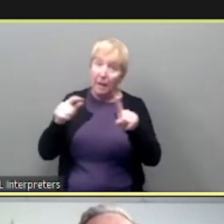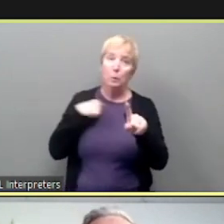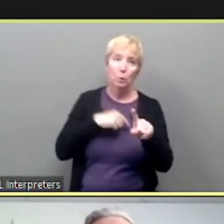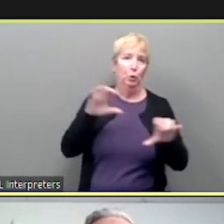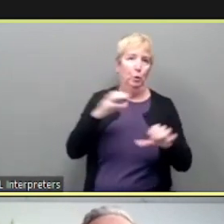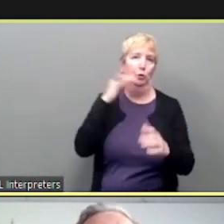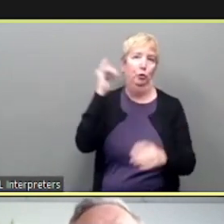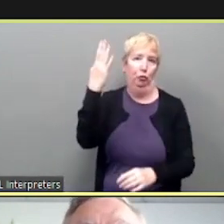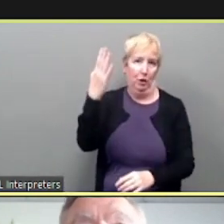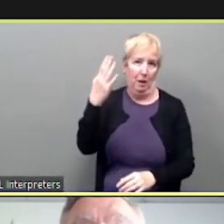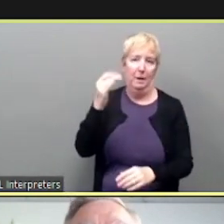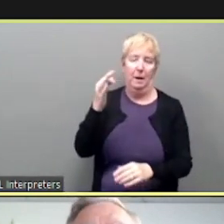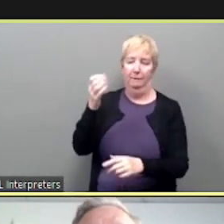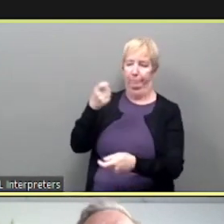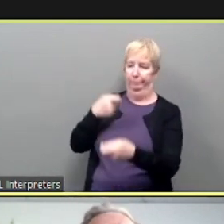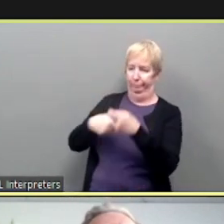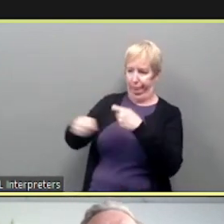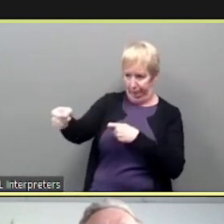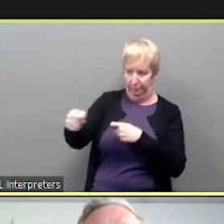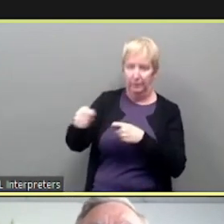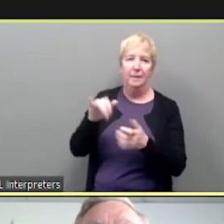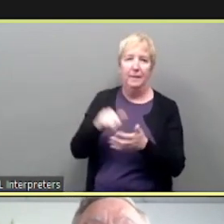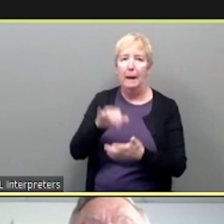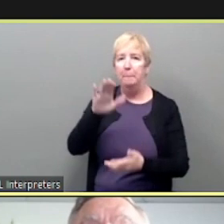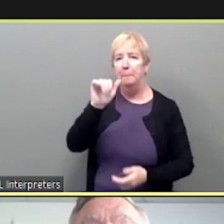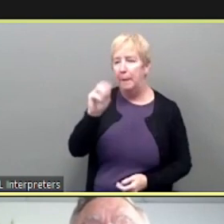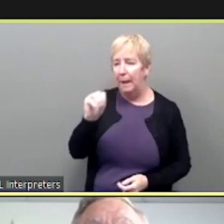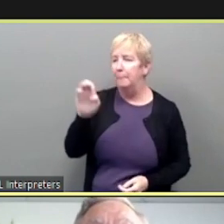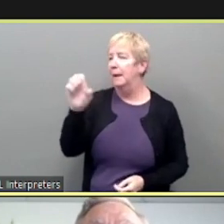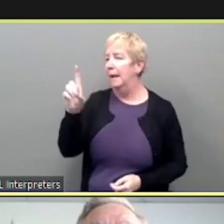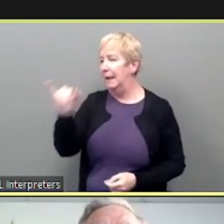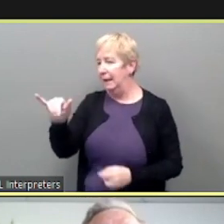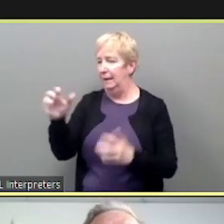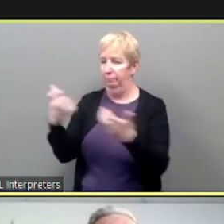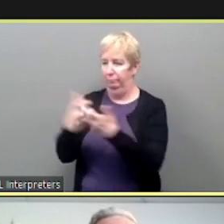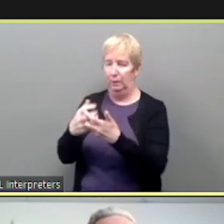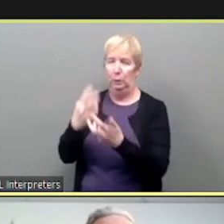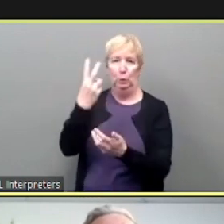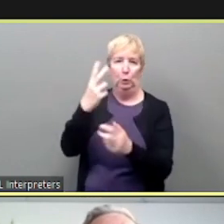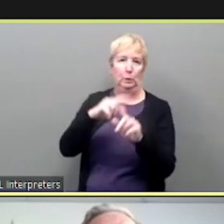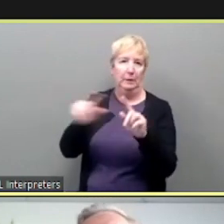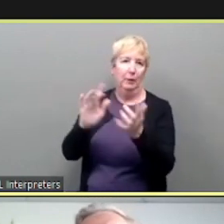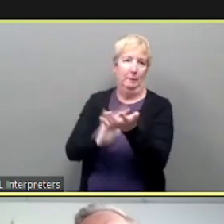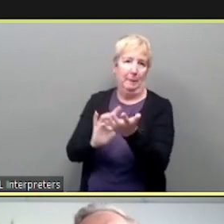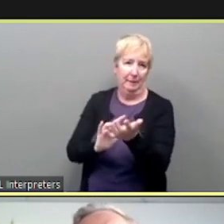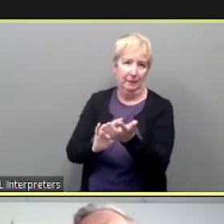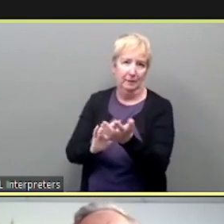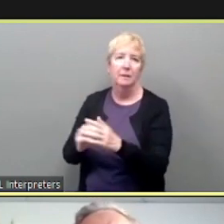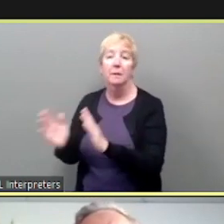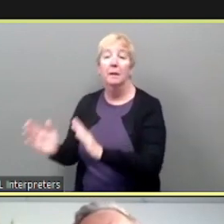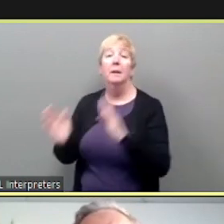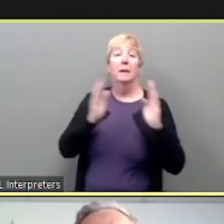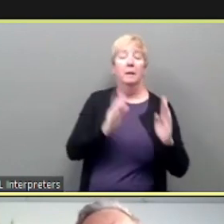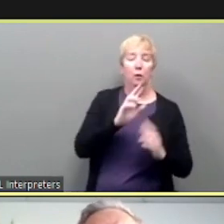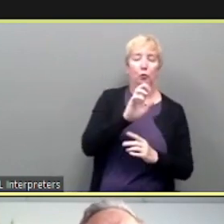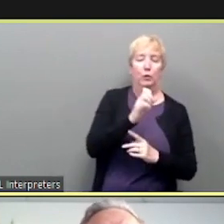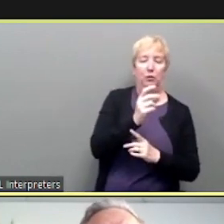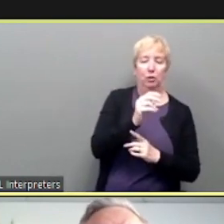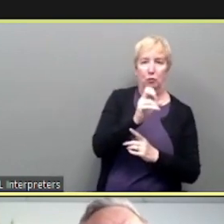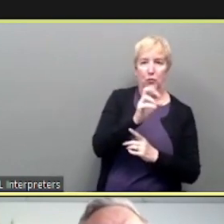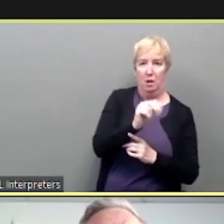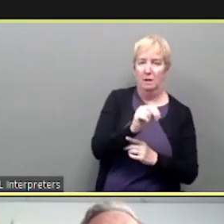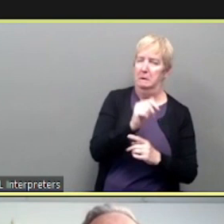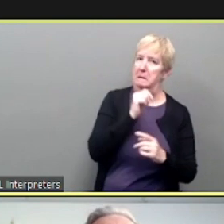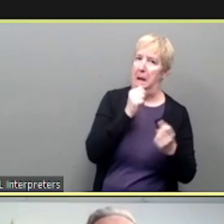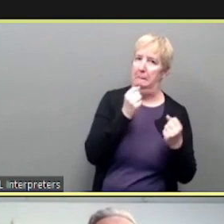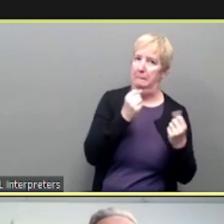the BAM-EDI combo, which gives us more flexibility as Regeneron supplies are a little bit tight right now.